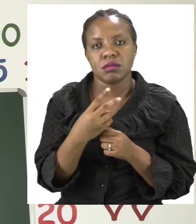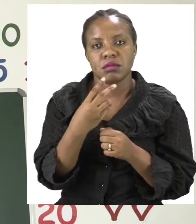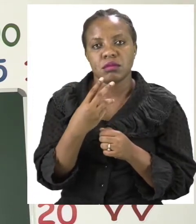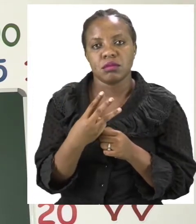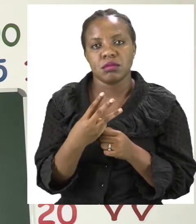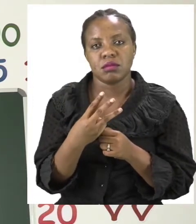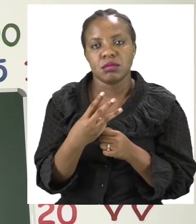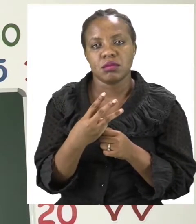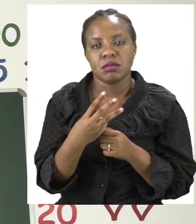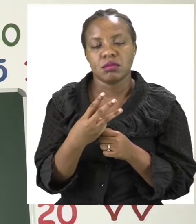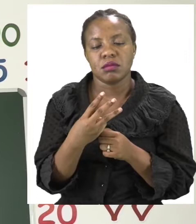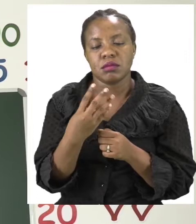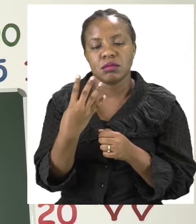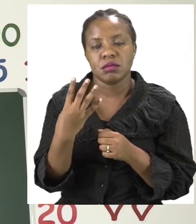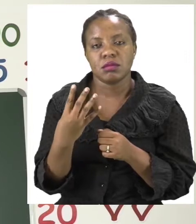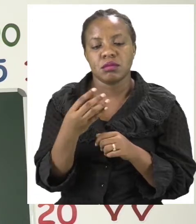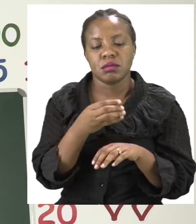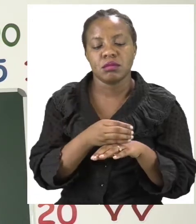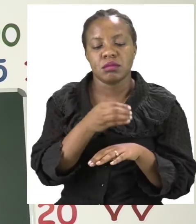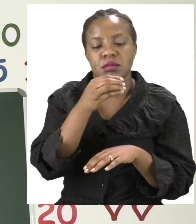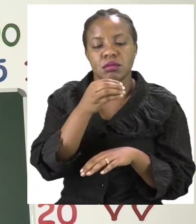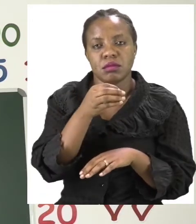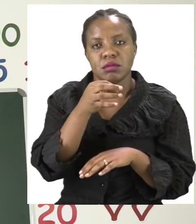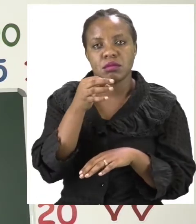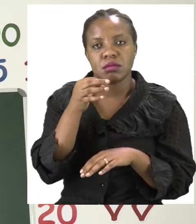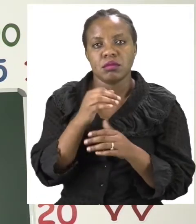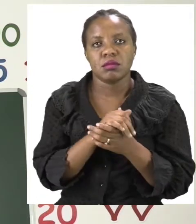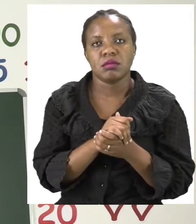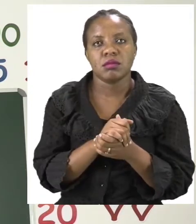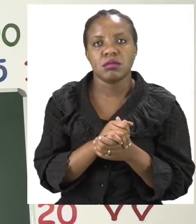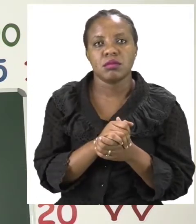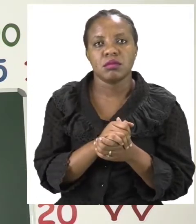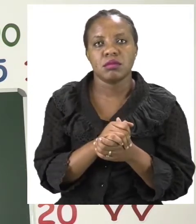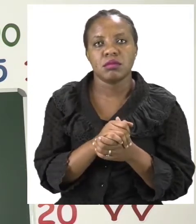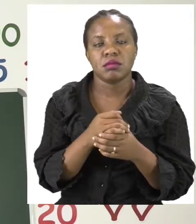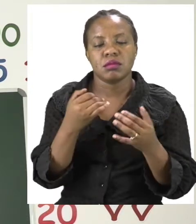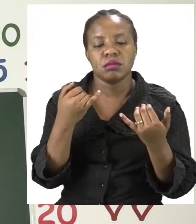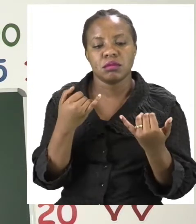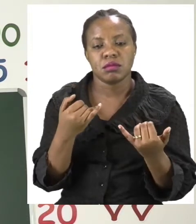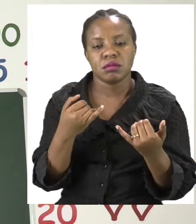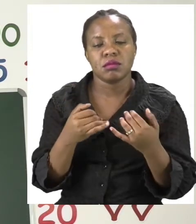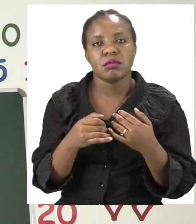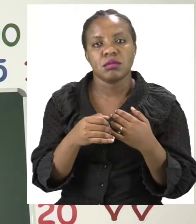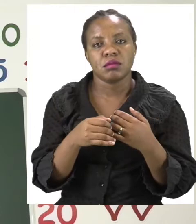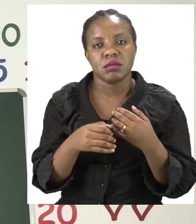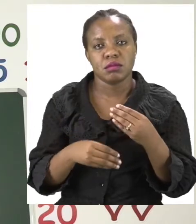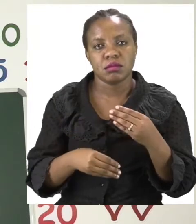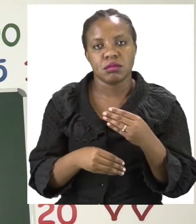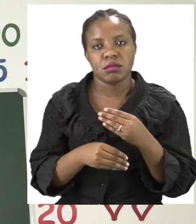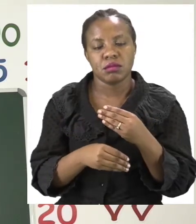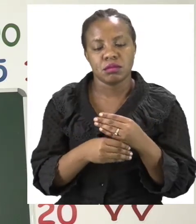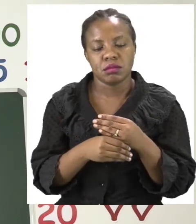3, 4. And now we are adding 2. So let us add 2